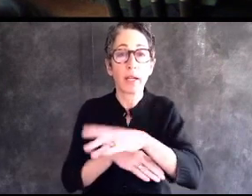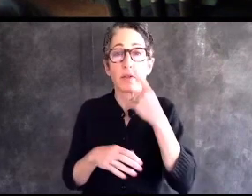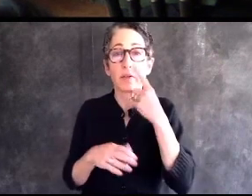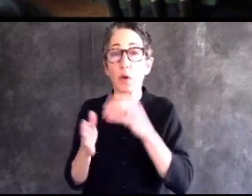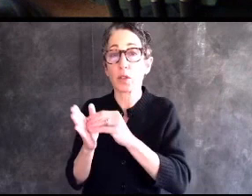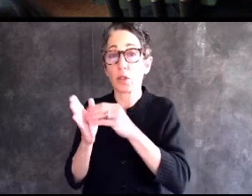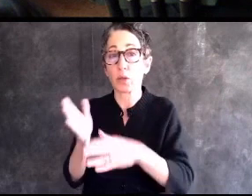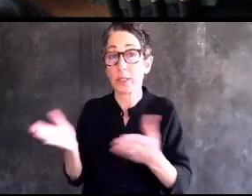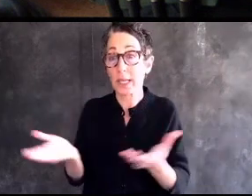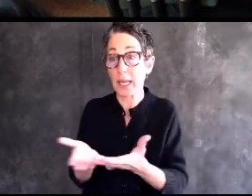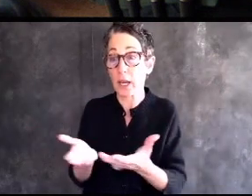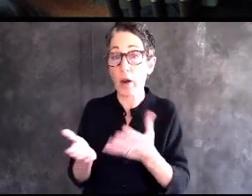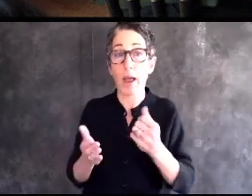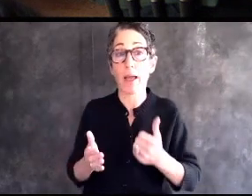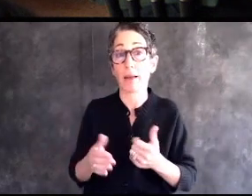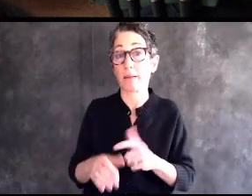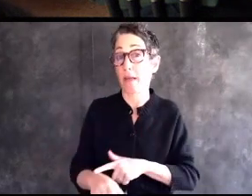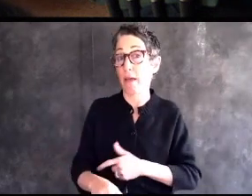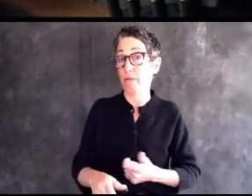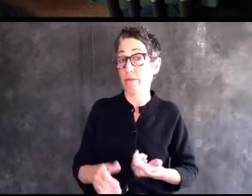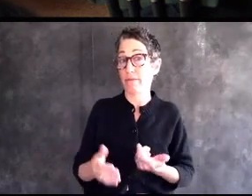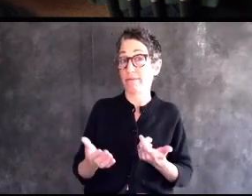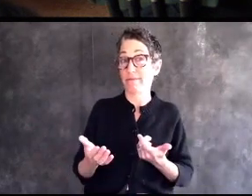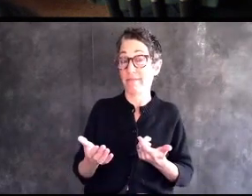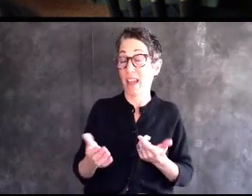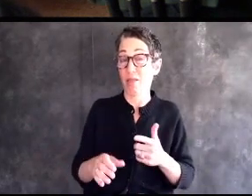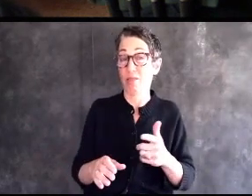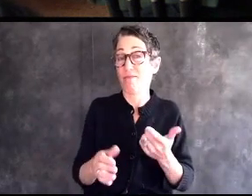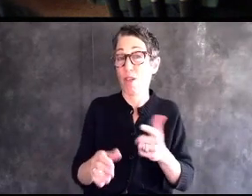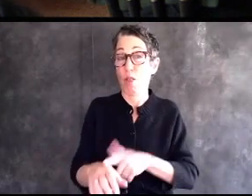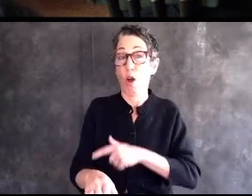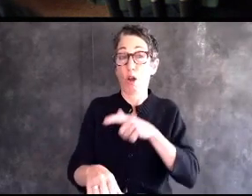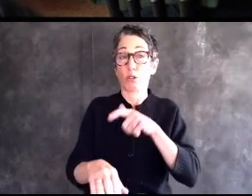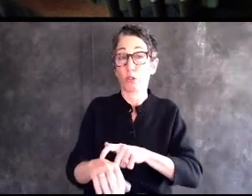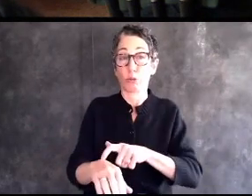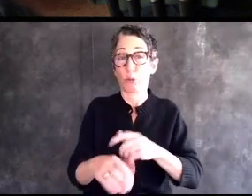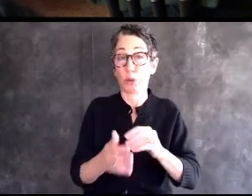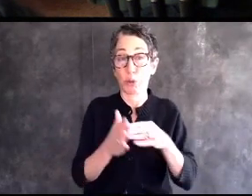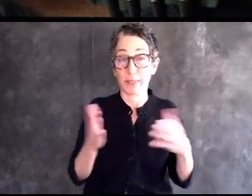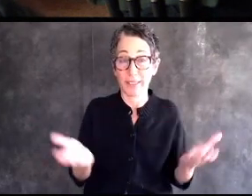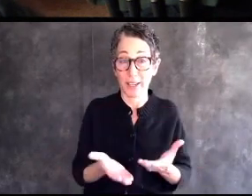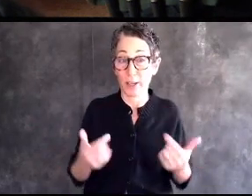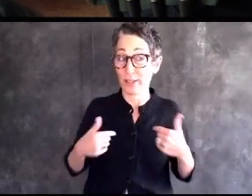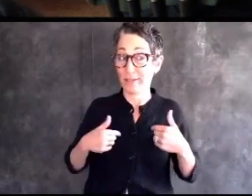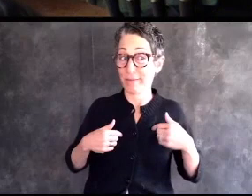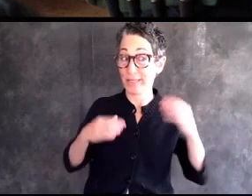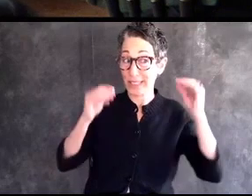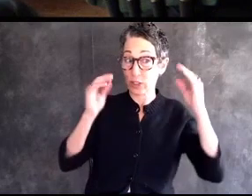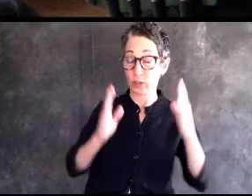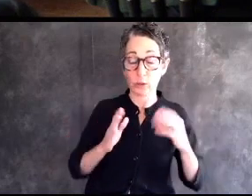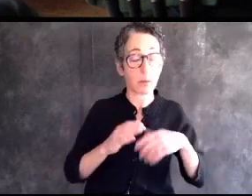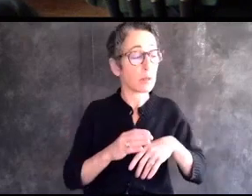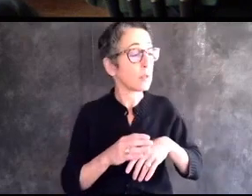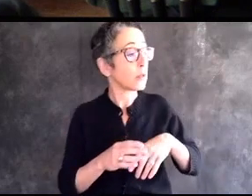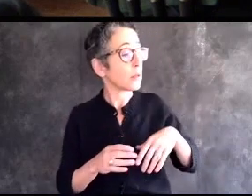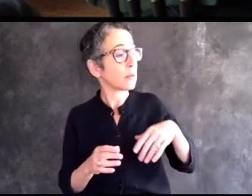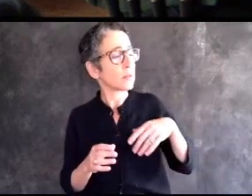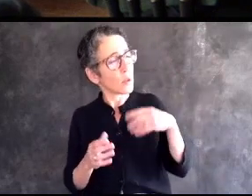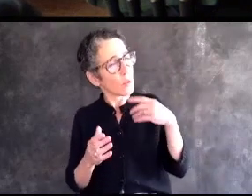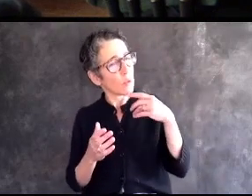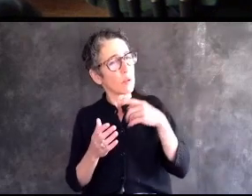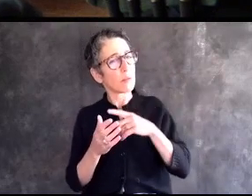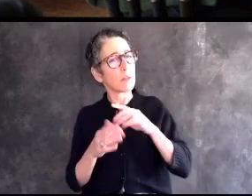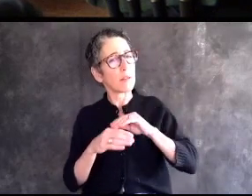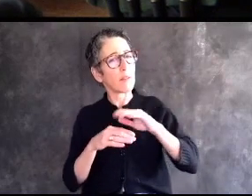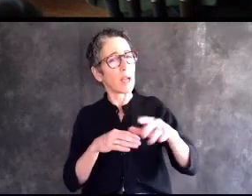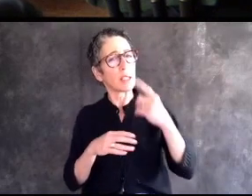here? Before we wrap up, is what advice do you want to give folks here as they think about their future careers